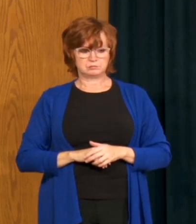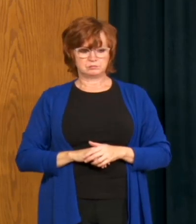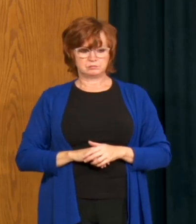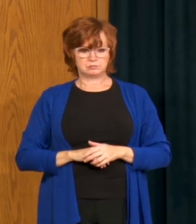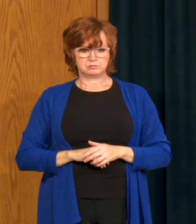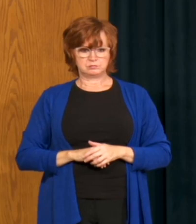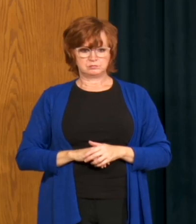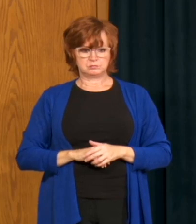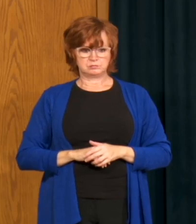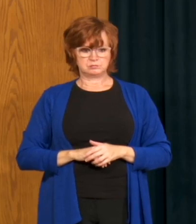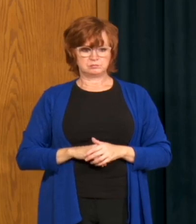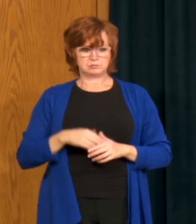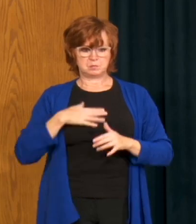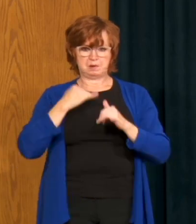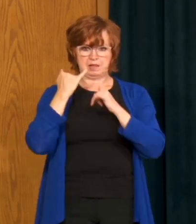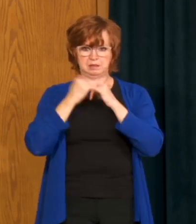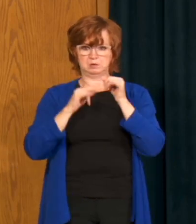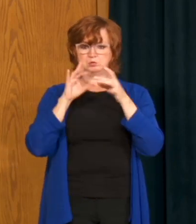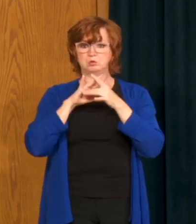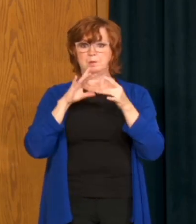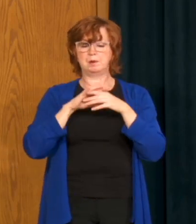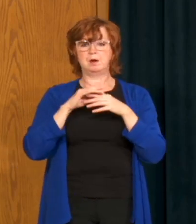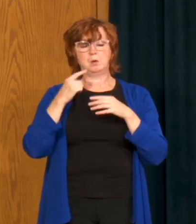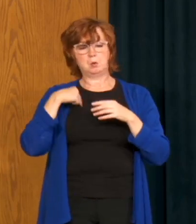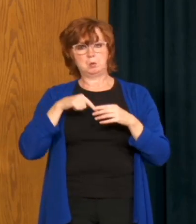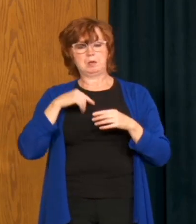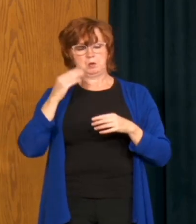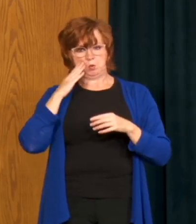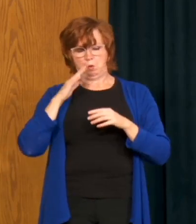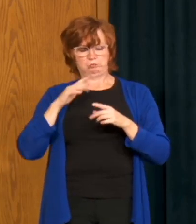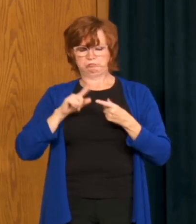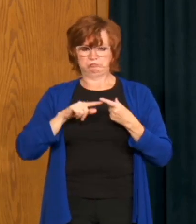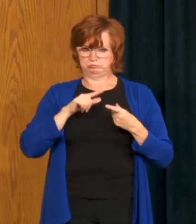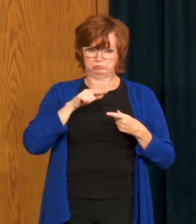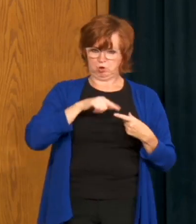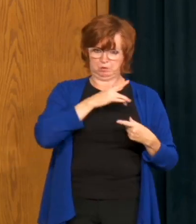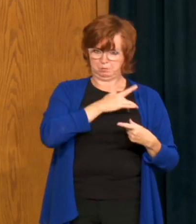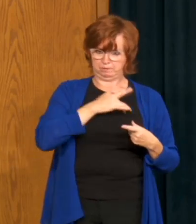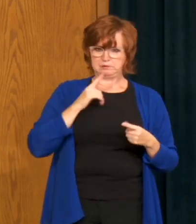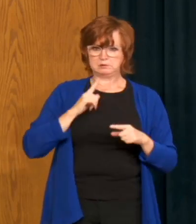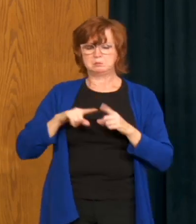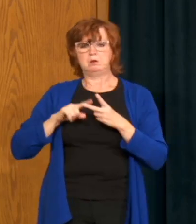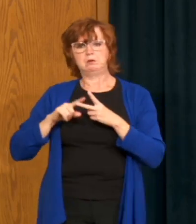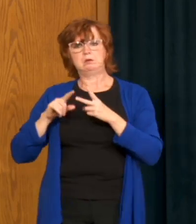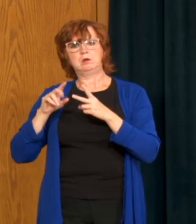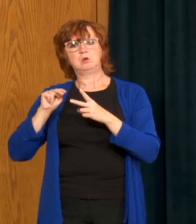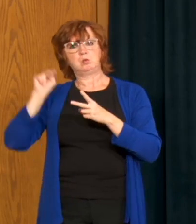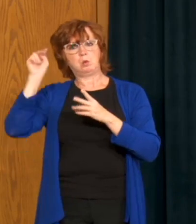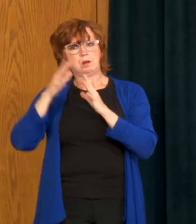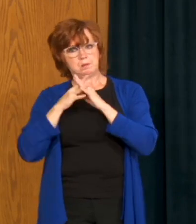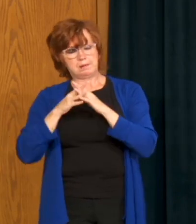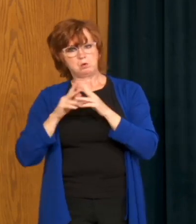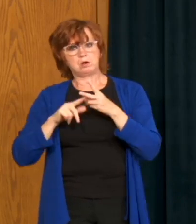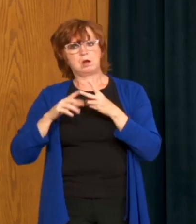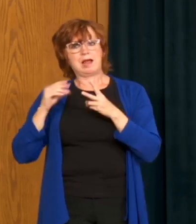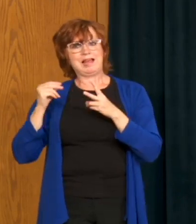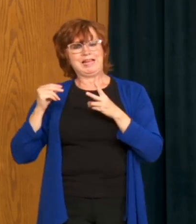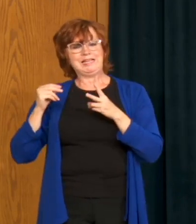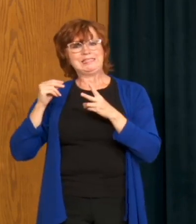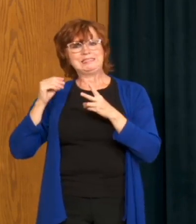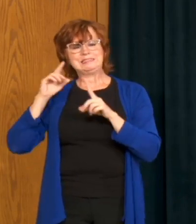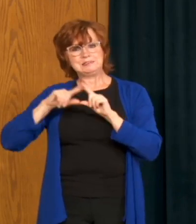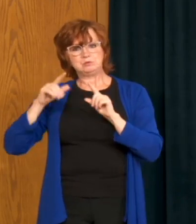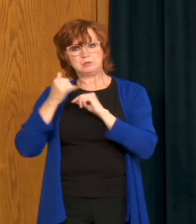same extent, but I know nationally and in North America, there's been a lot of concern with younger people, in terms of not